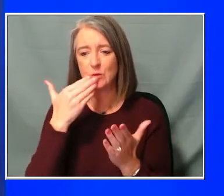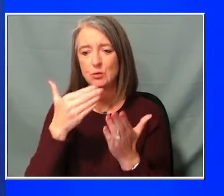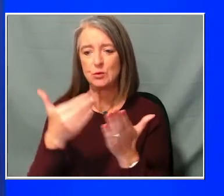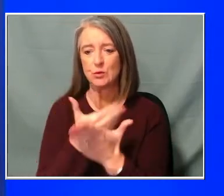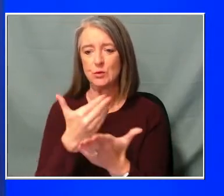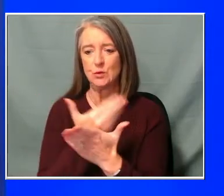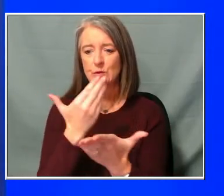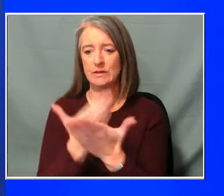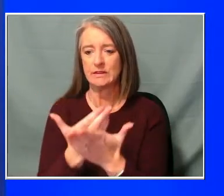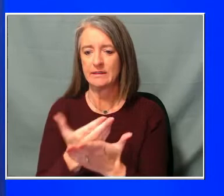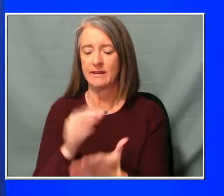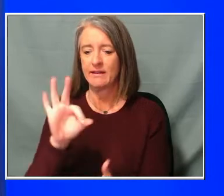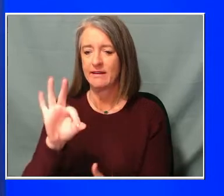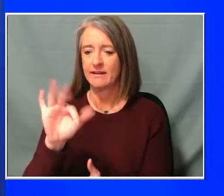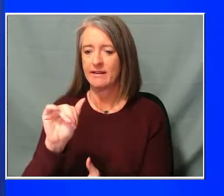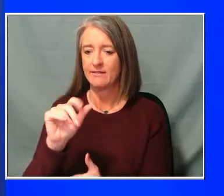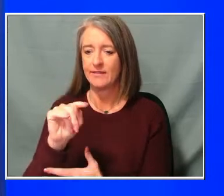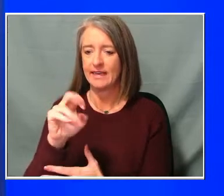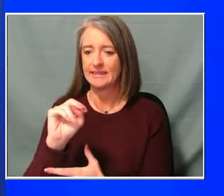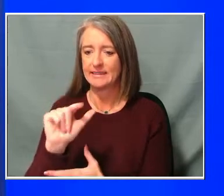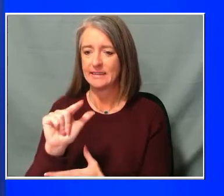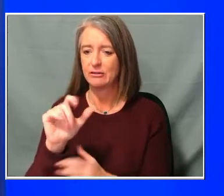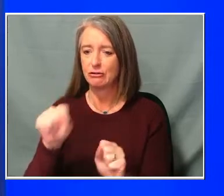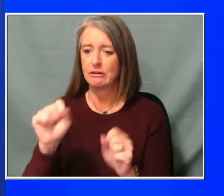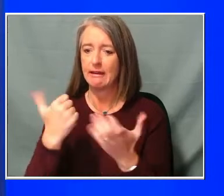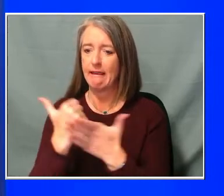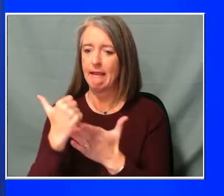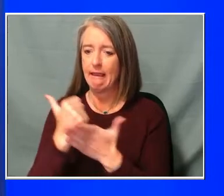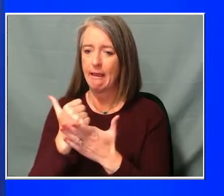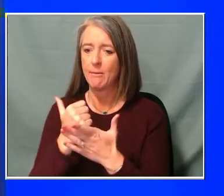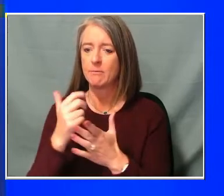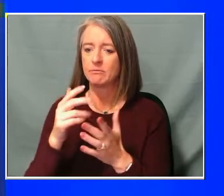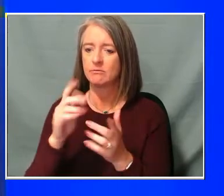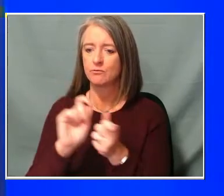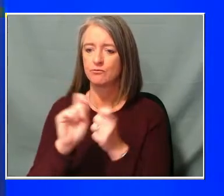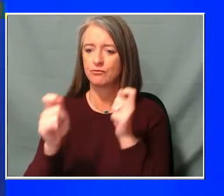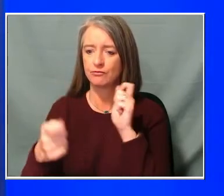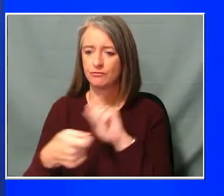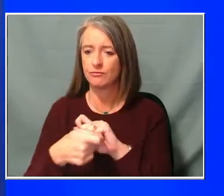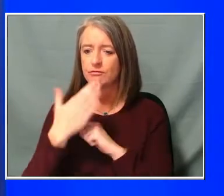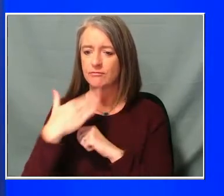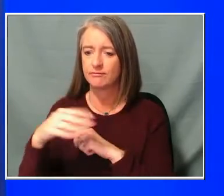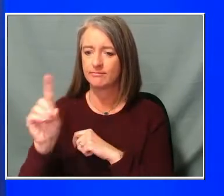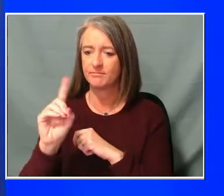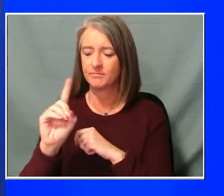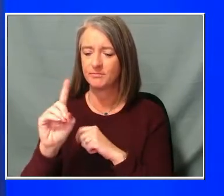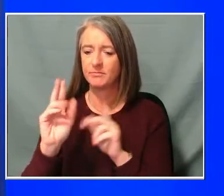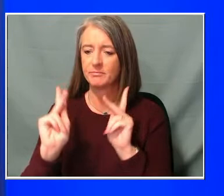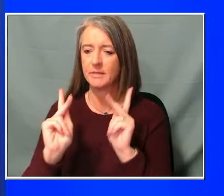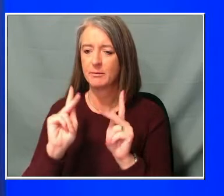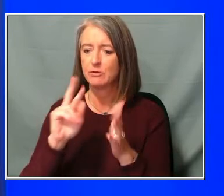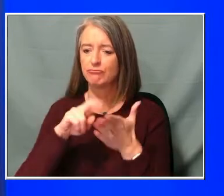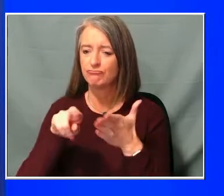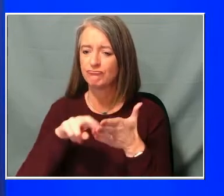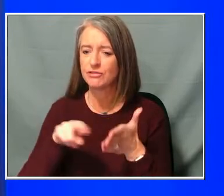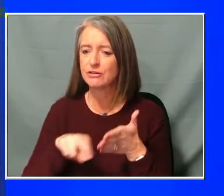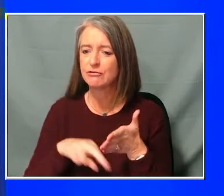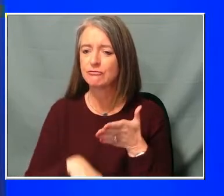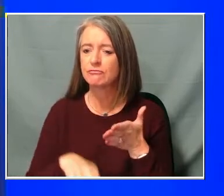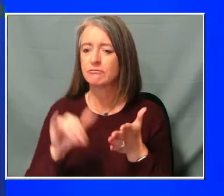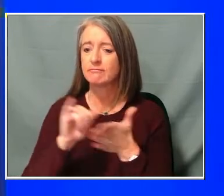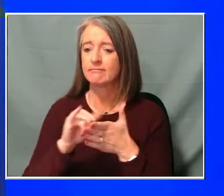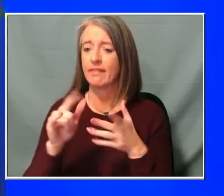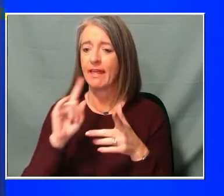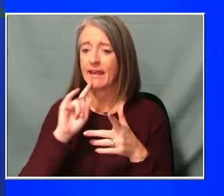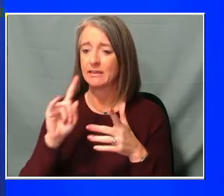intermittent fasting could help and even reverse diabetes. Today, we'll meet experts exploring that possible breakthrough. We'll hear what